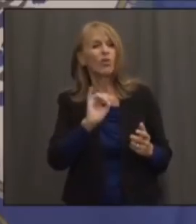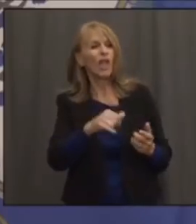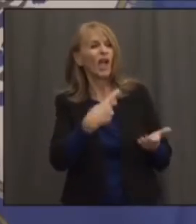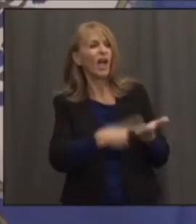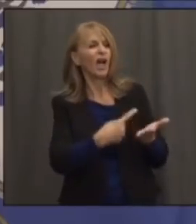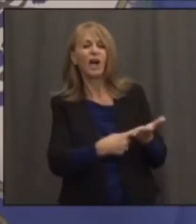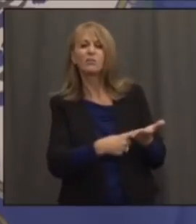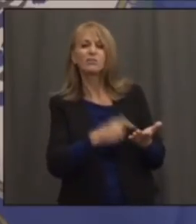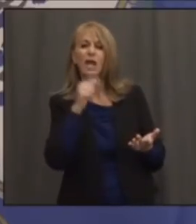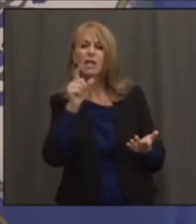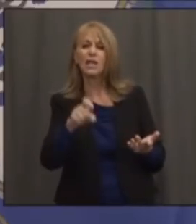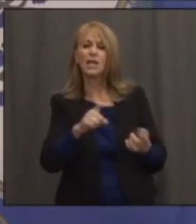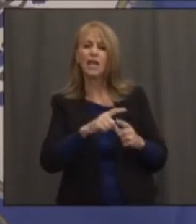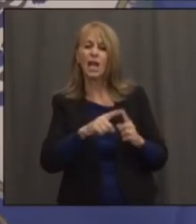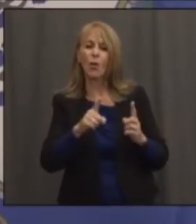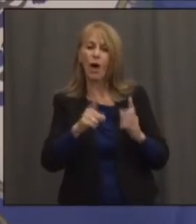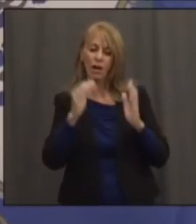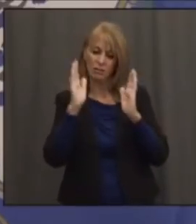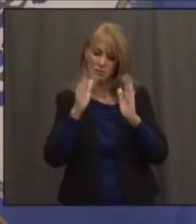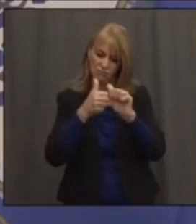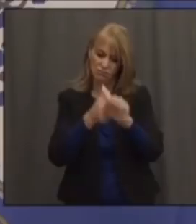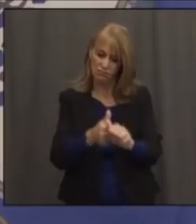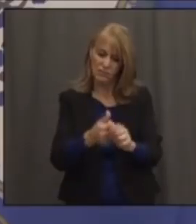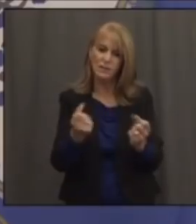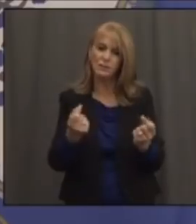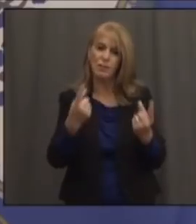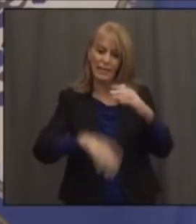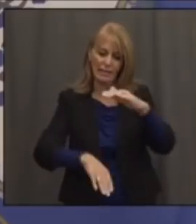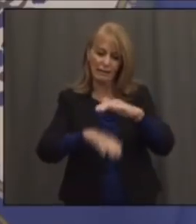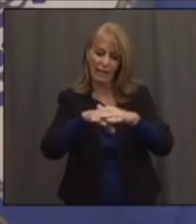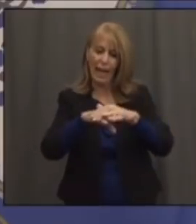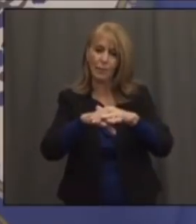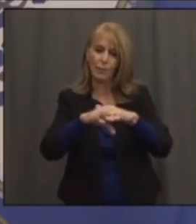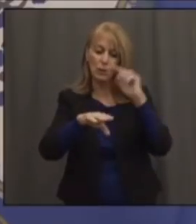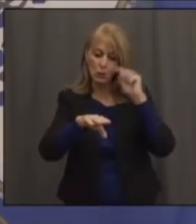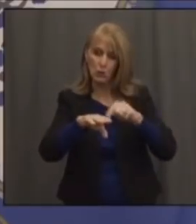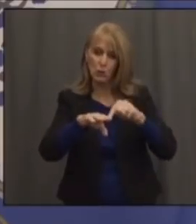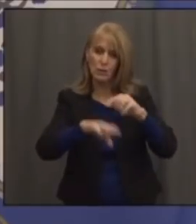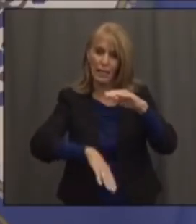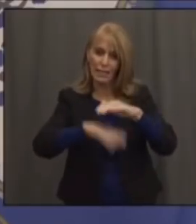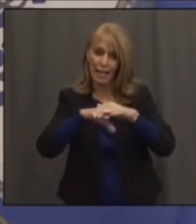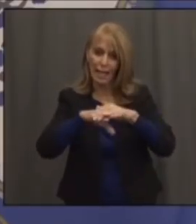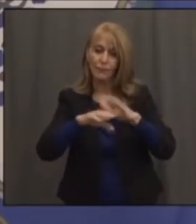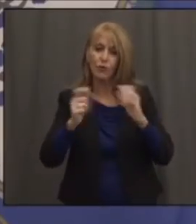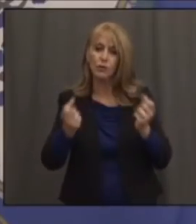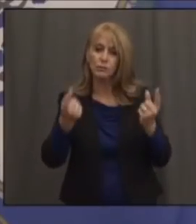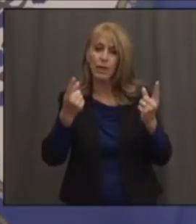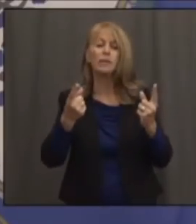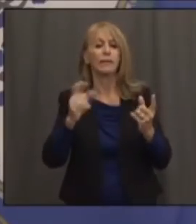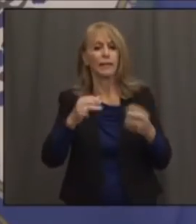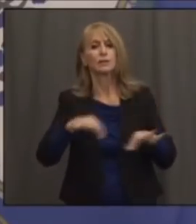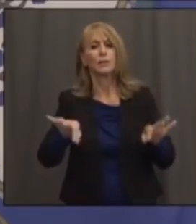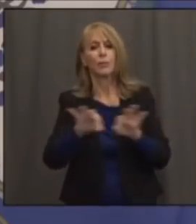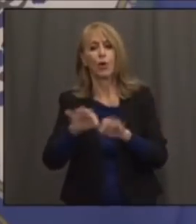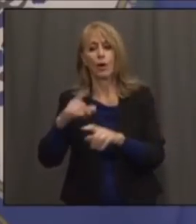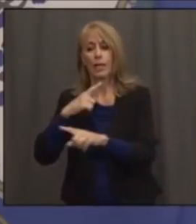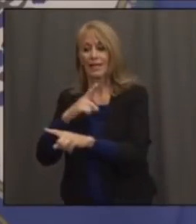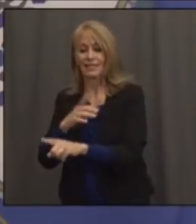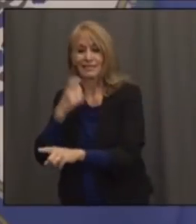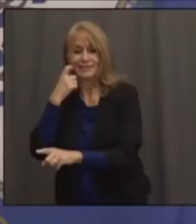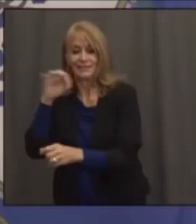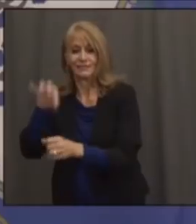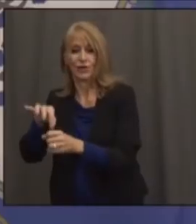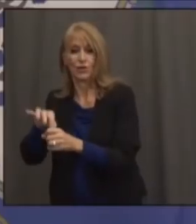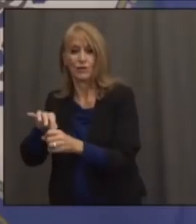like to keep things within the confines of the spending cap, which I think is very important, something the legislature voted on just 4